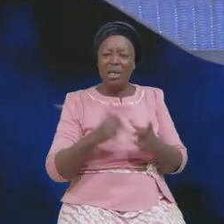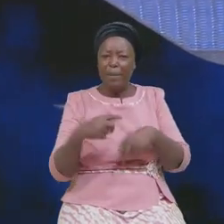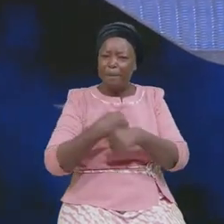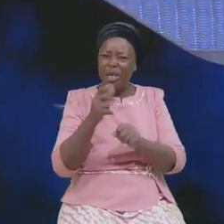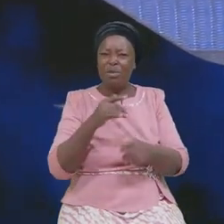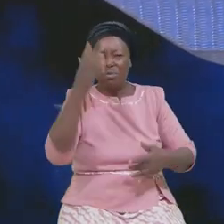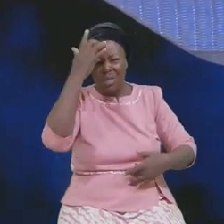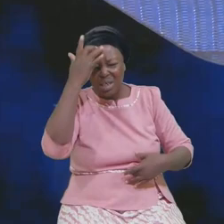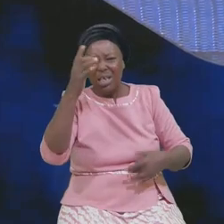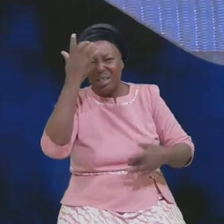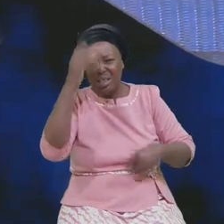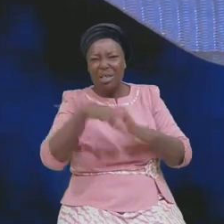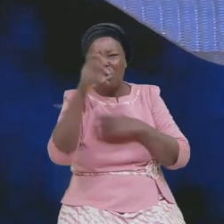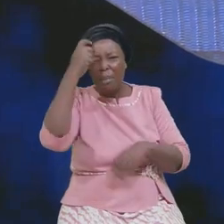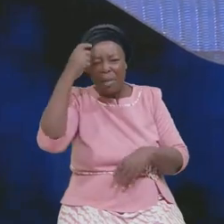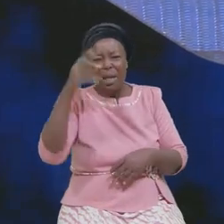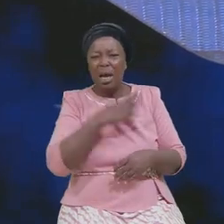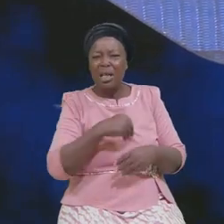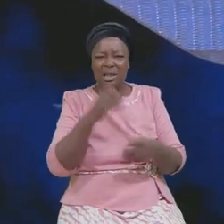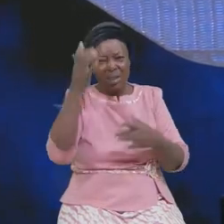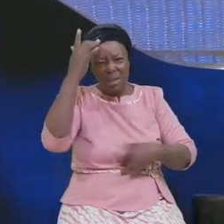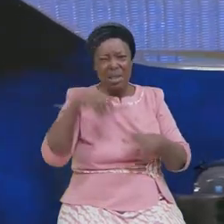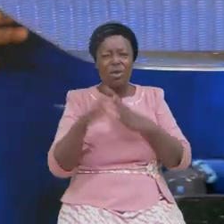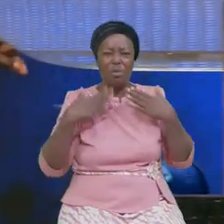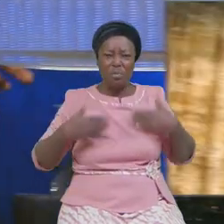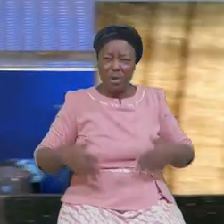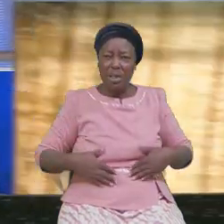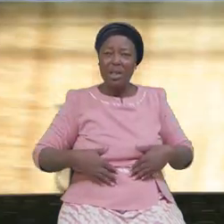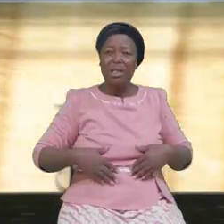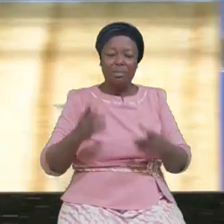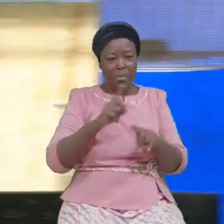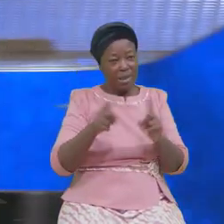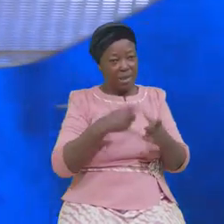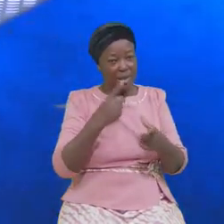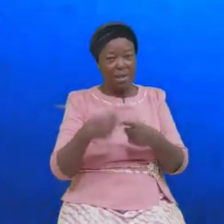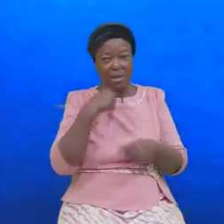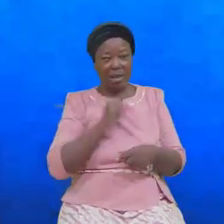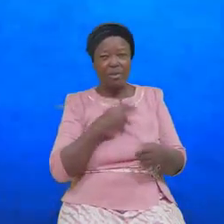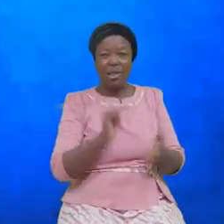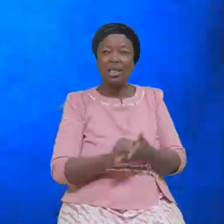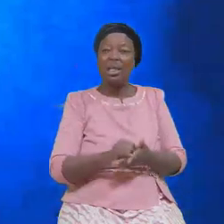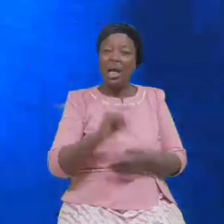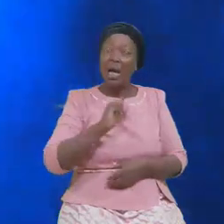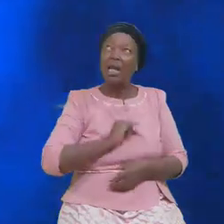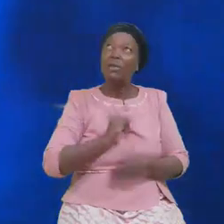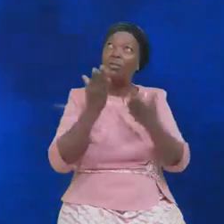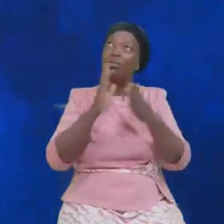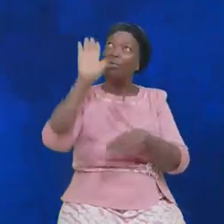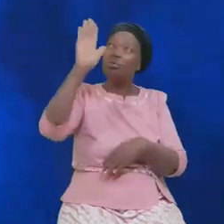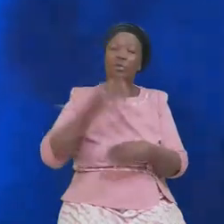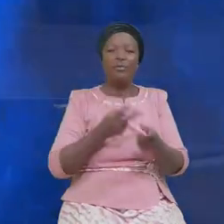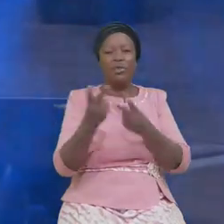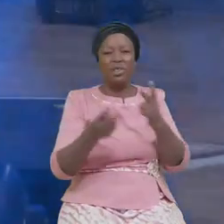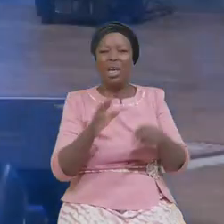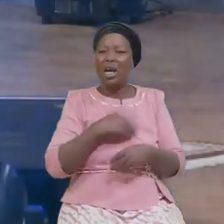sick, sick in your mind and sick in your body. But here it says, I want your visitation. And the